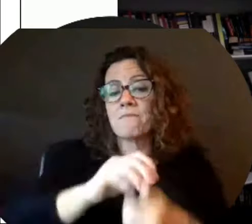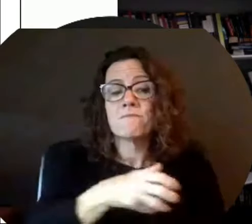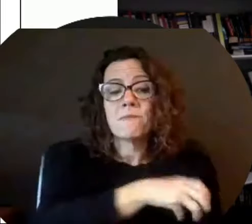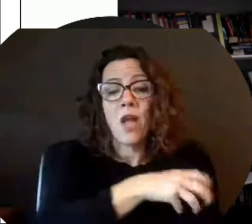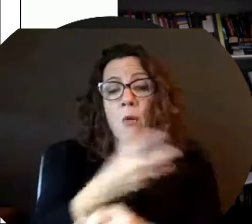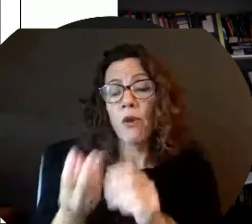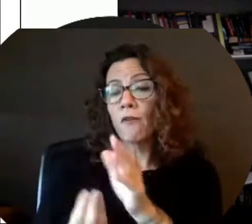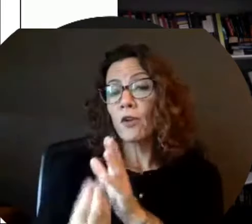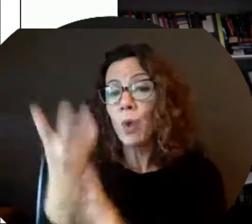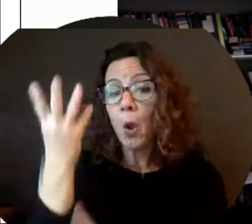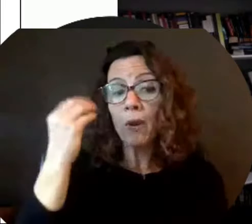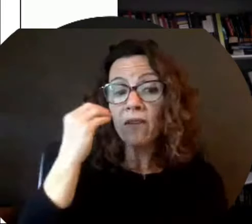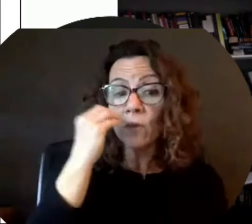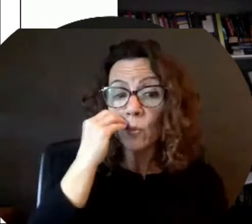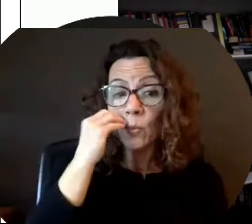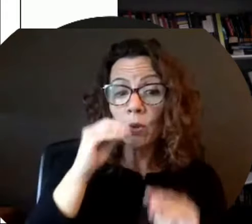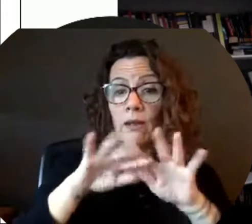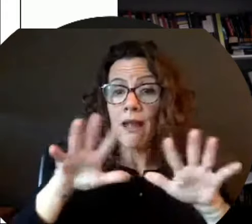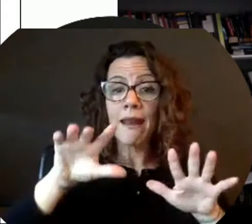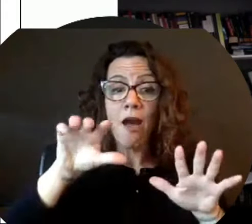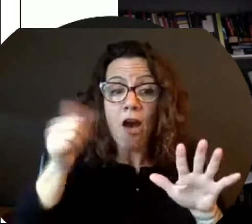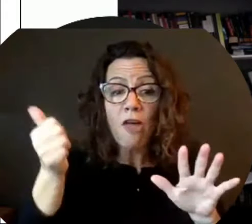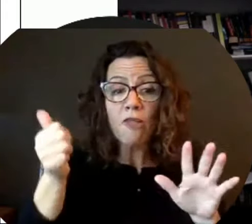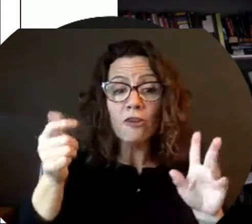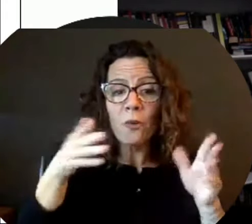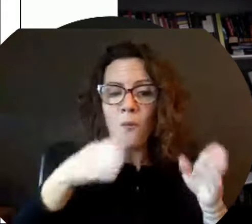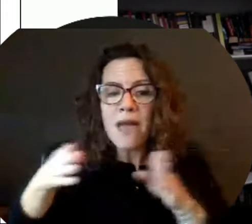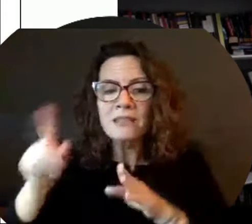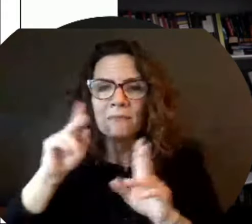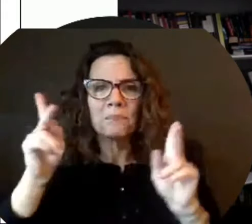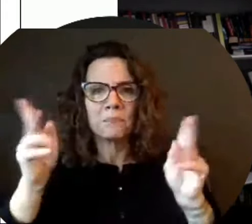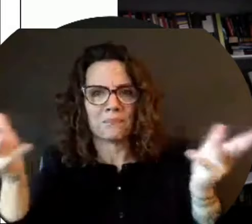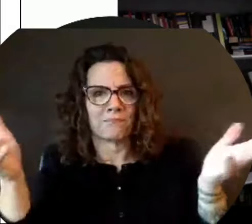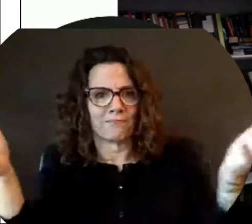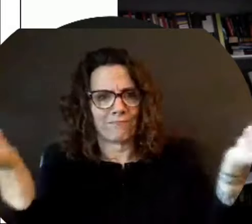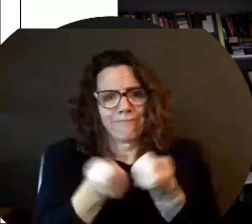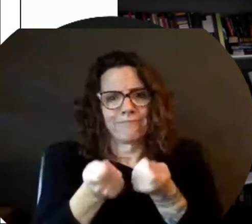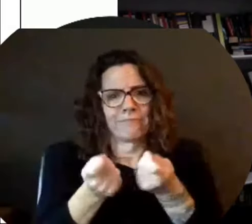through reciprocity. That struck me, especially